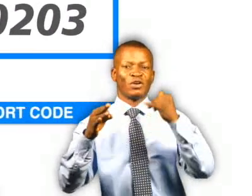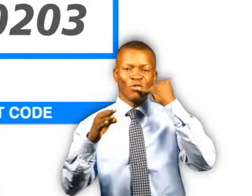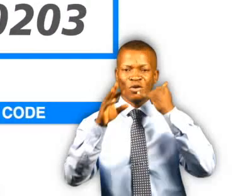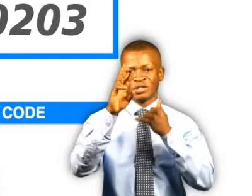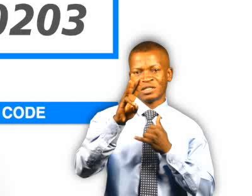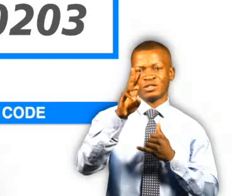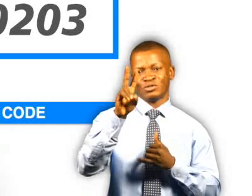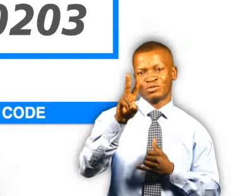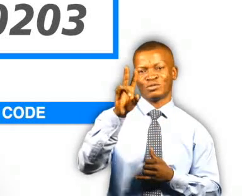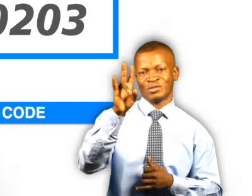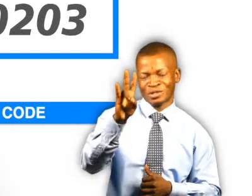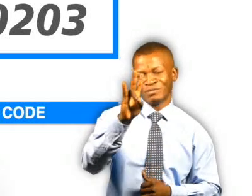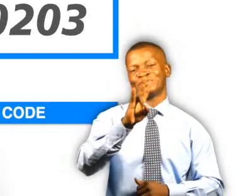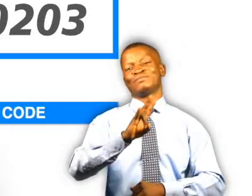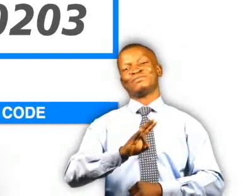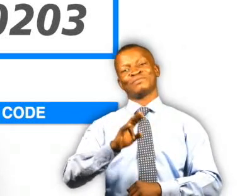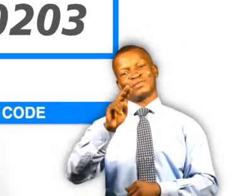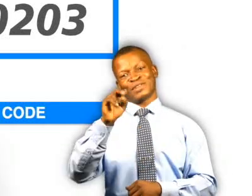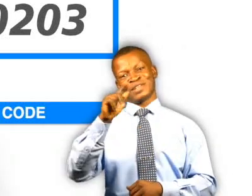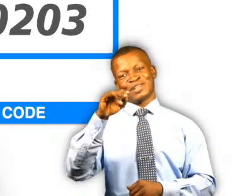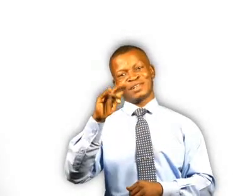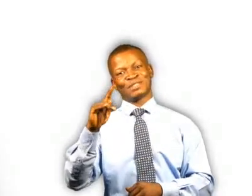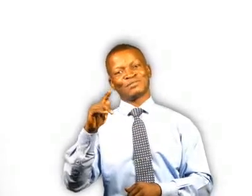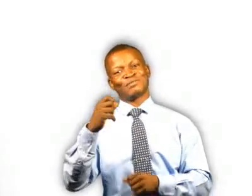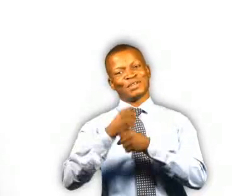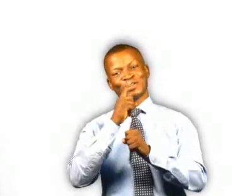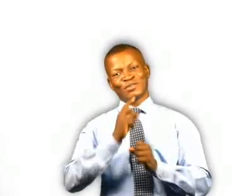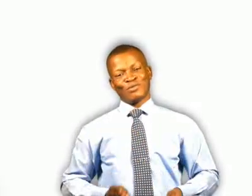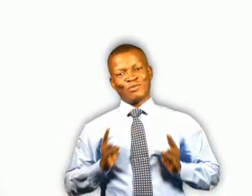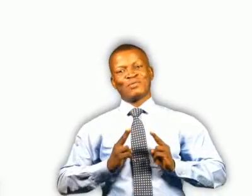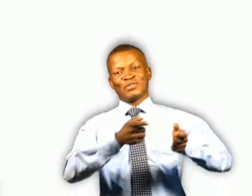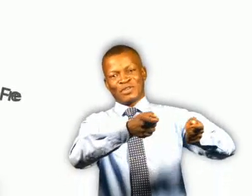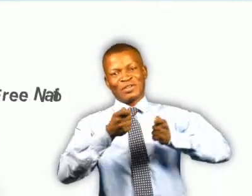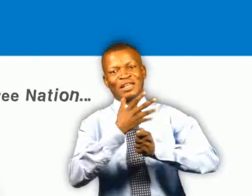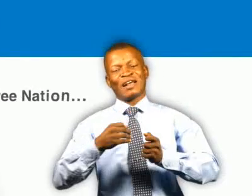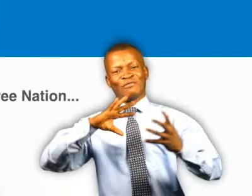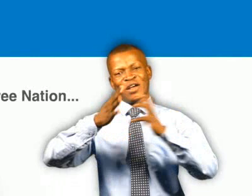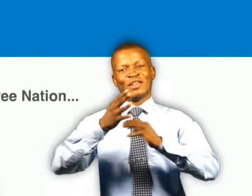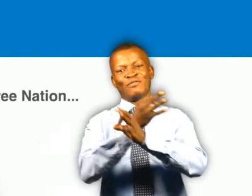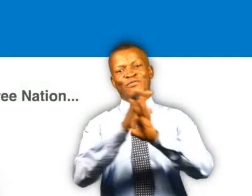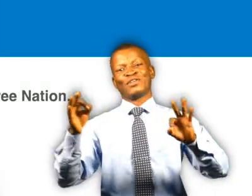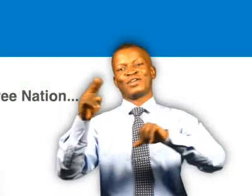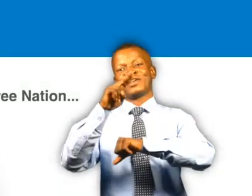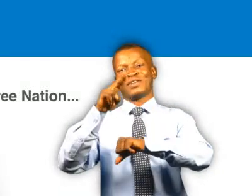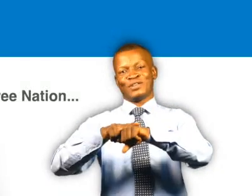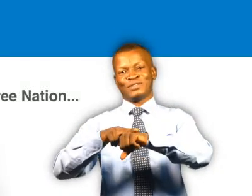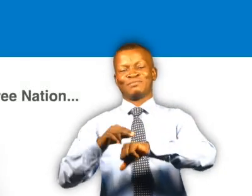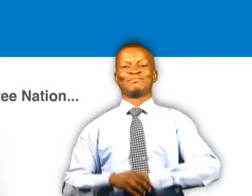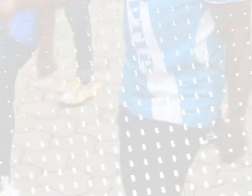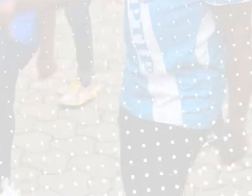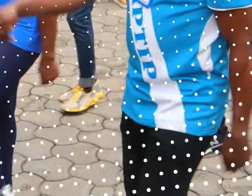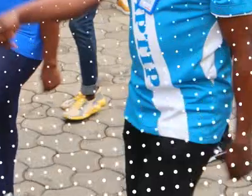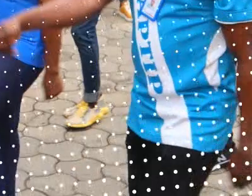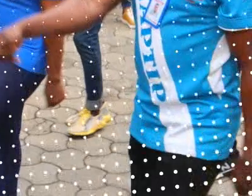0703-000203 or the toll-free short code 627. NAPTIP, ensuring a human trafficking and violence-free nation.